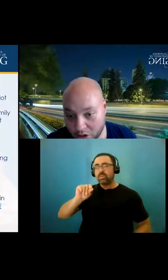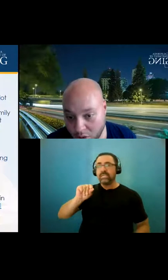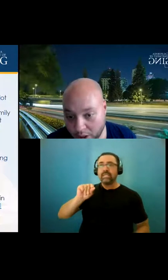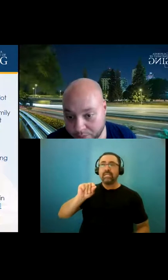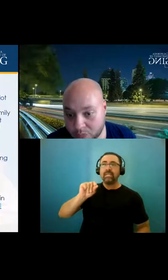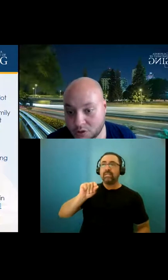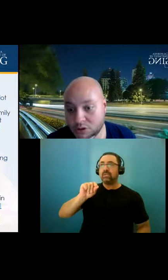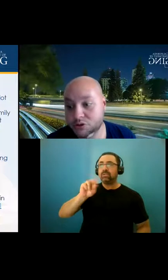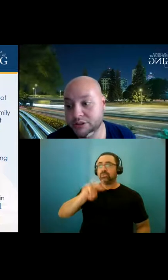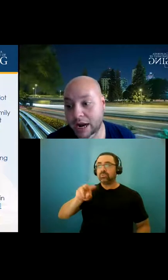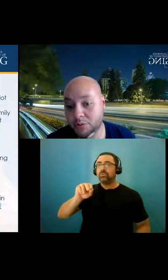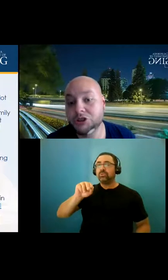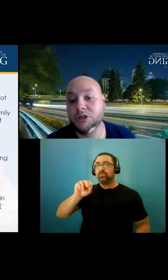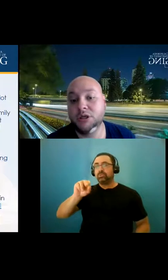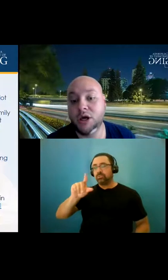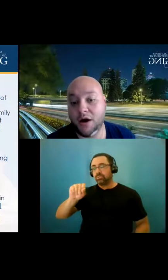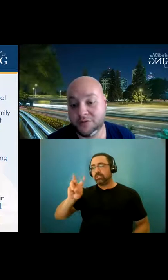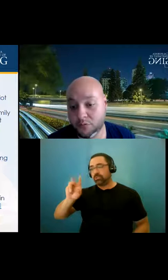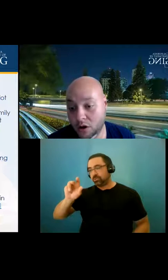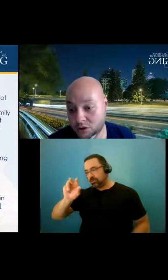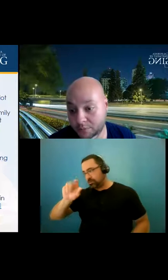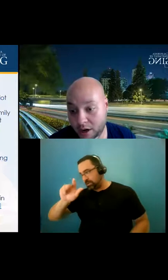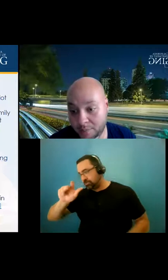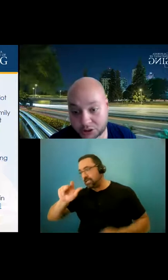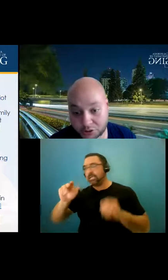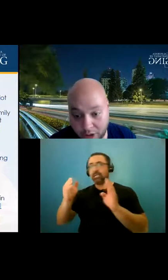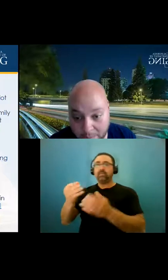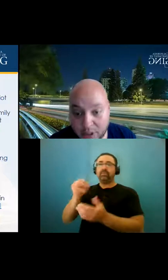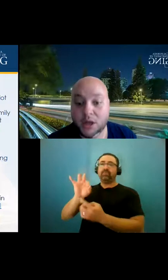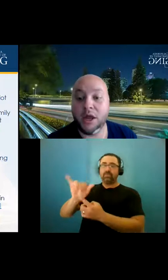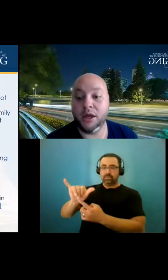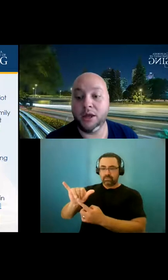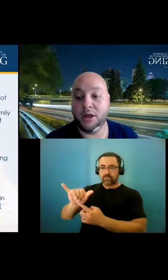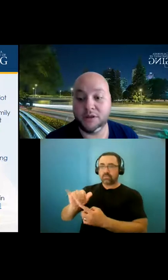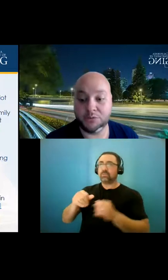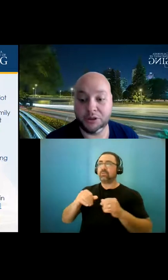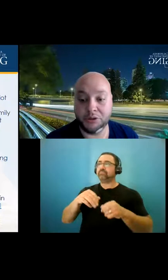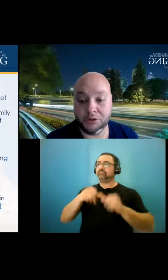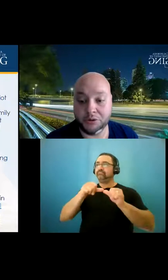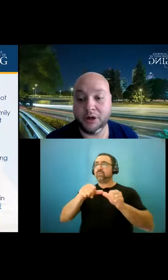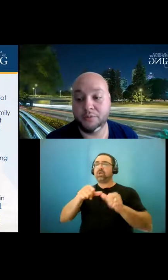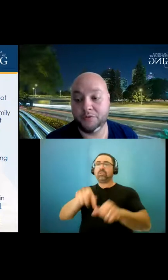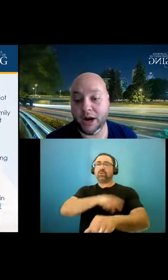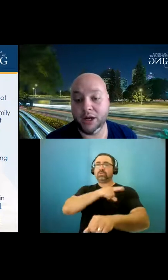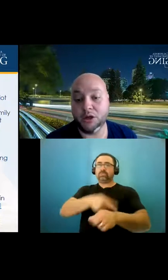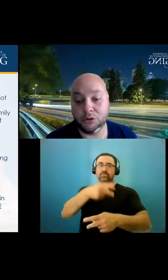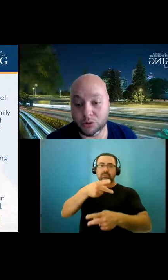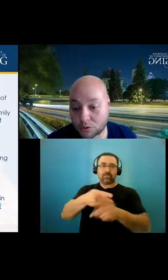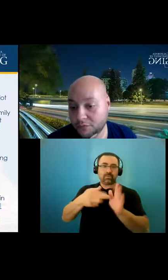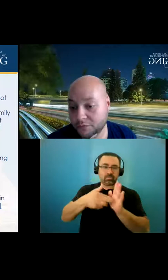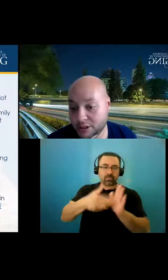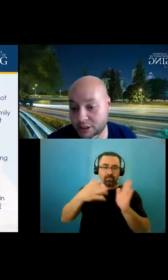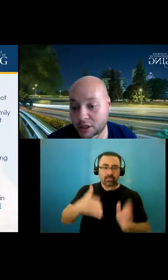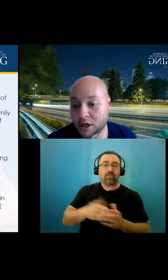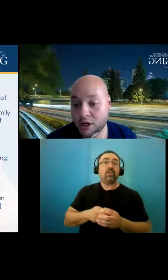and ongoing to establish the Office of the Long-Term Care Patient Rep. And this will include providing